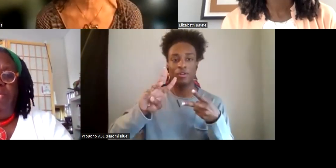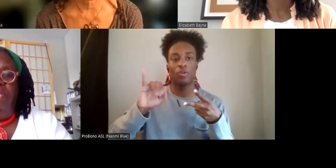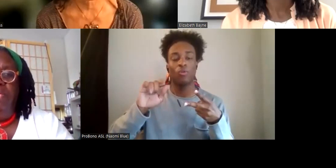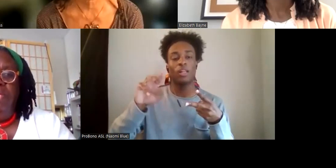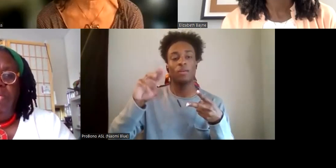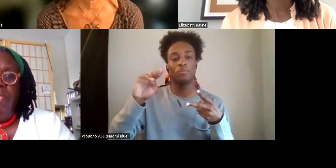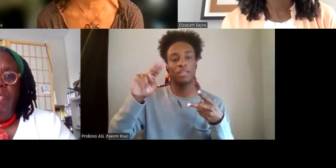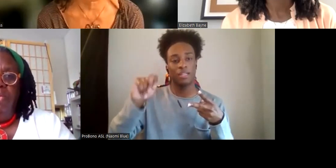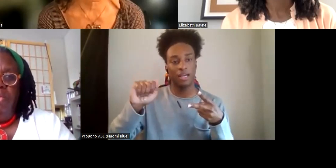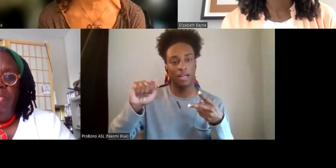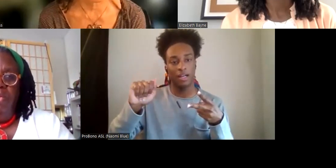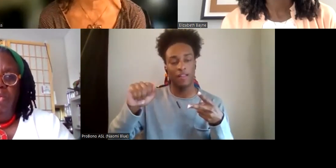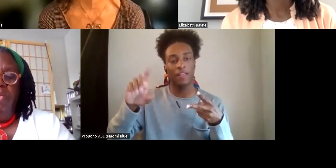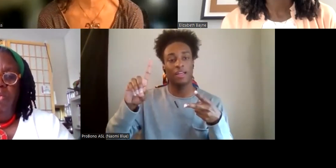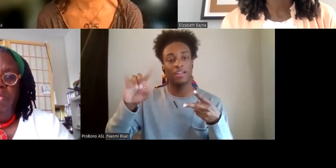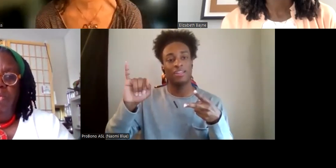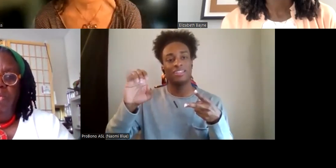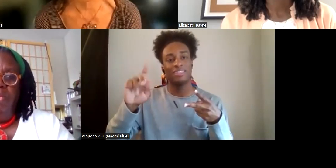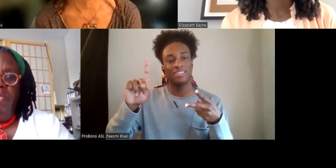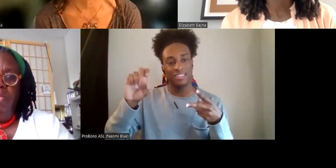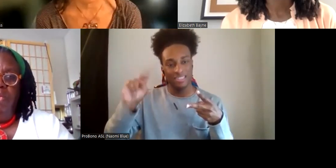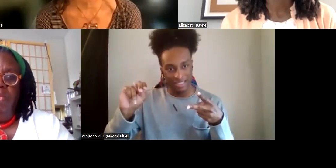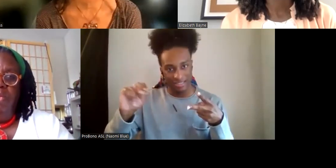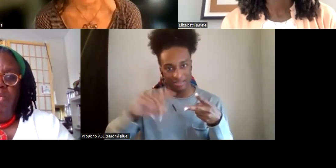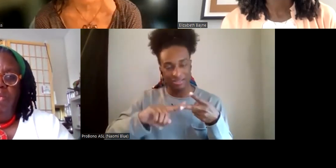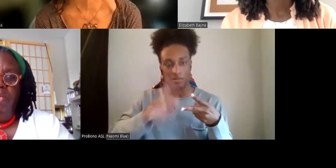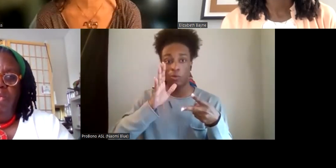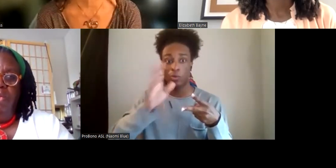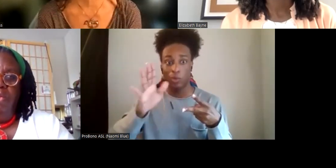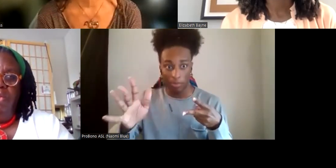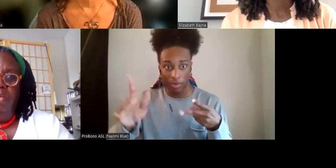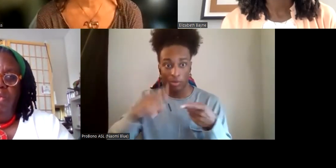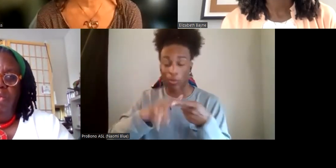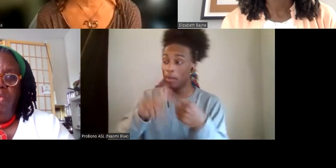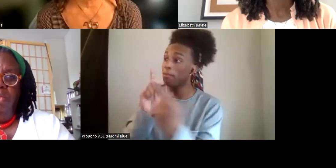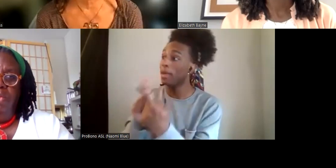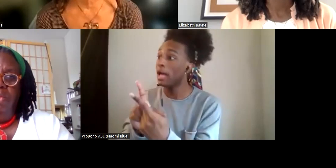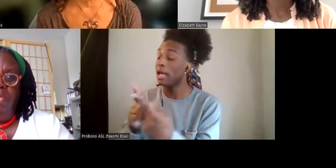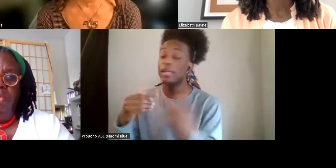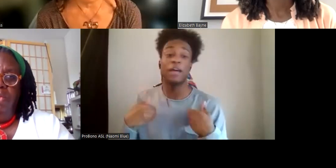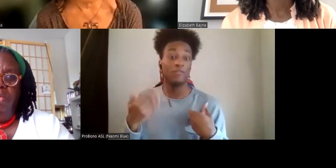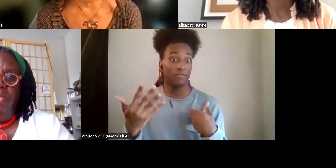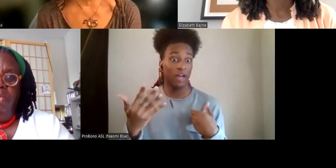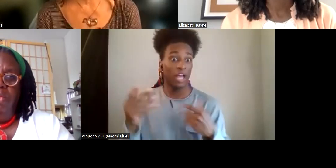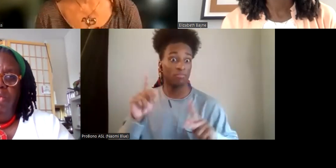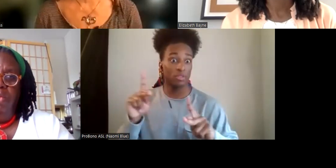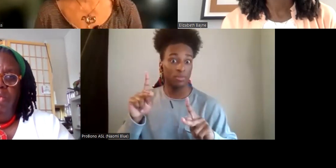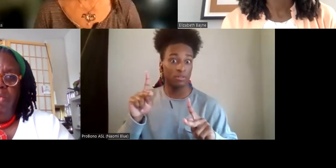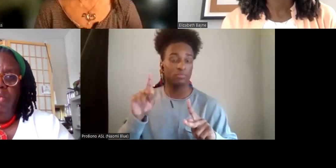main character. She's a grandmother. When I met her, she actually had 5 people in her family living with